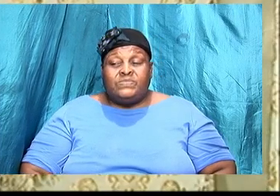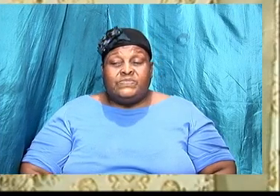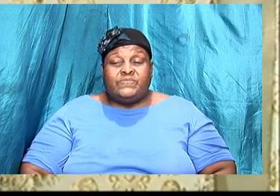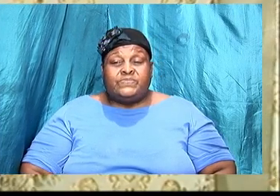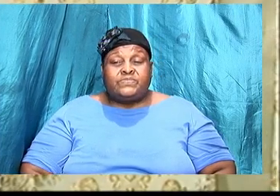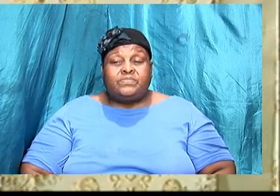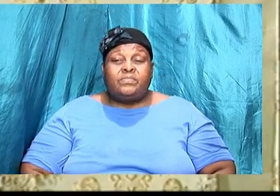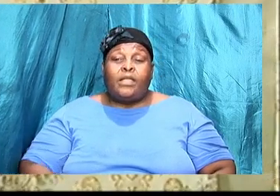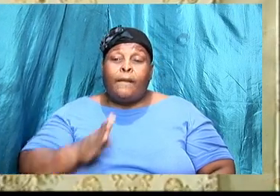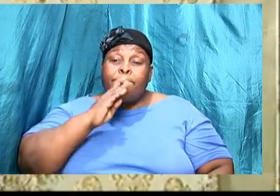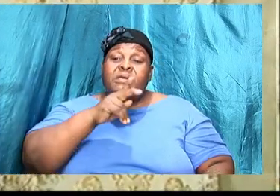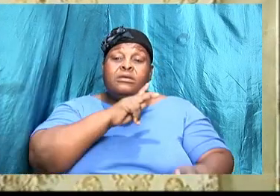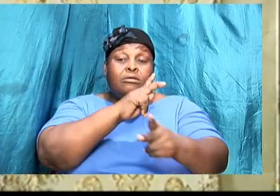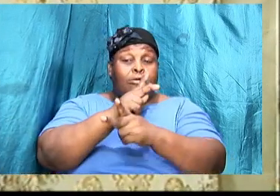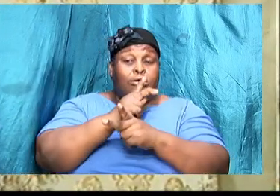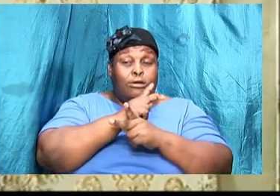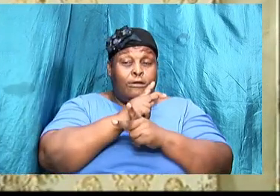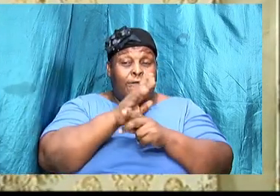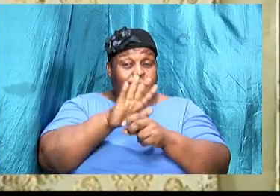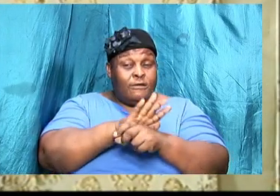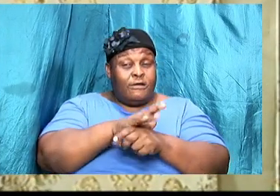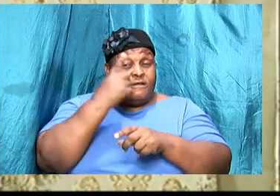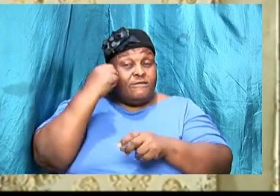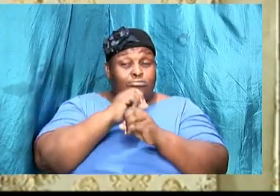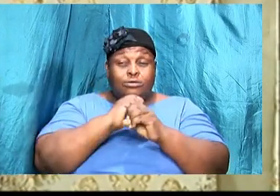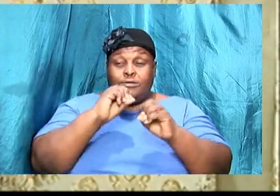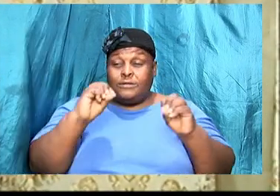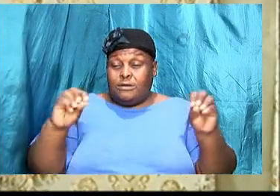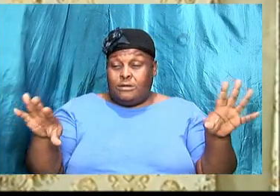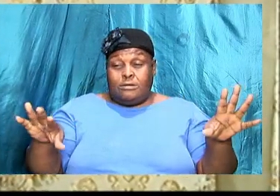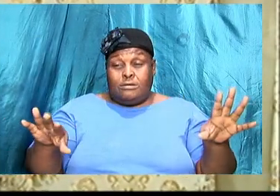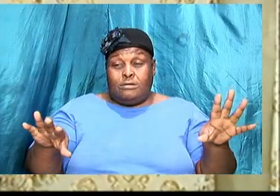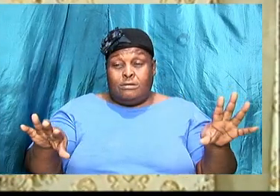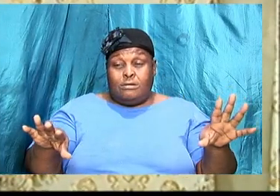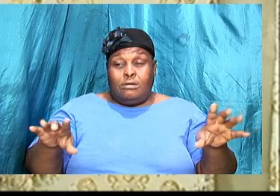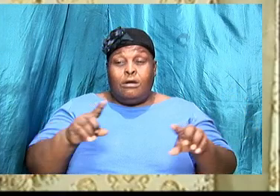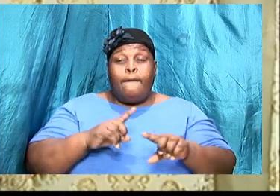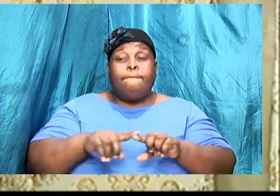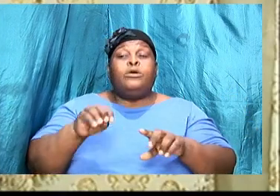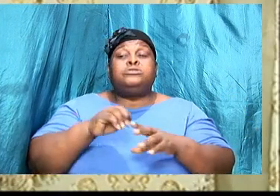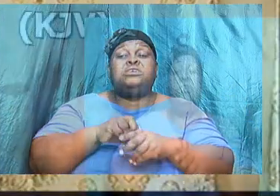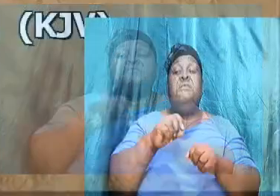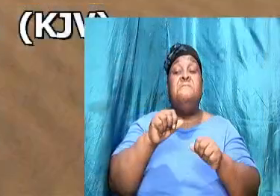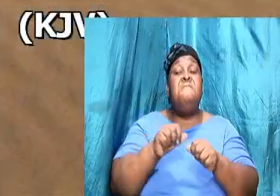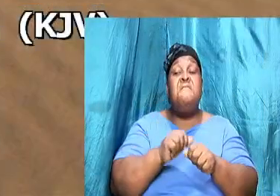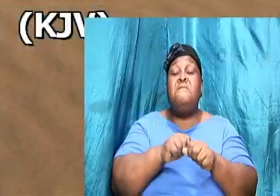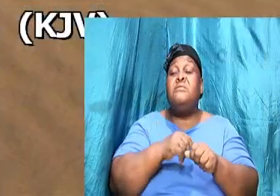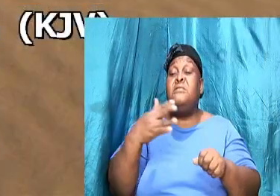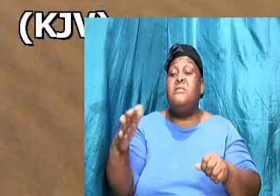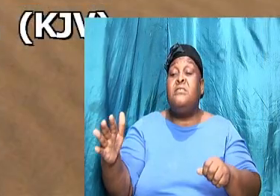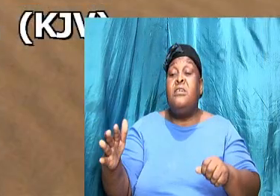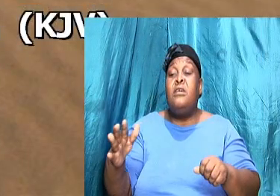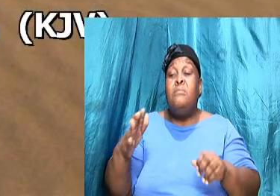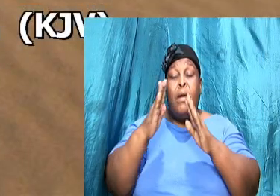Be careful for nothing, but in everything,